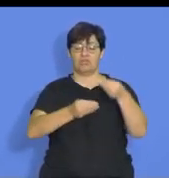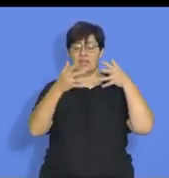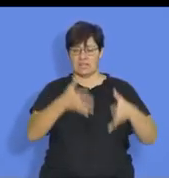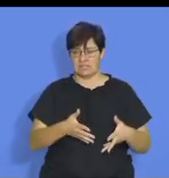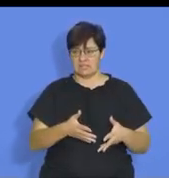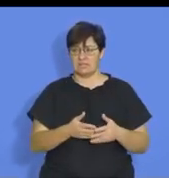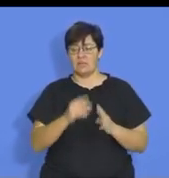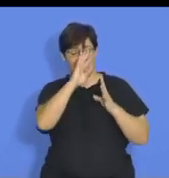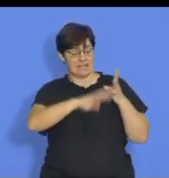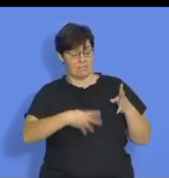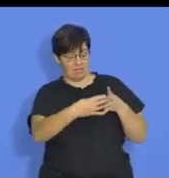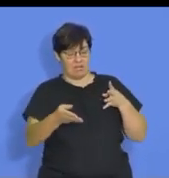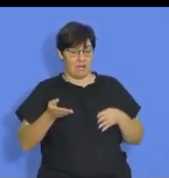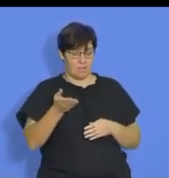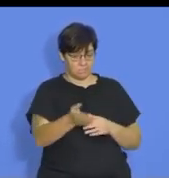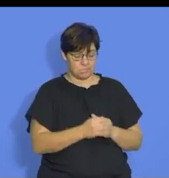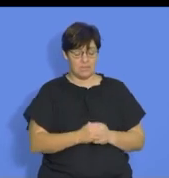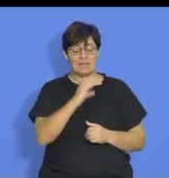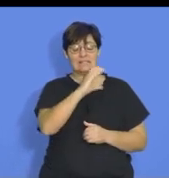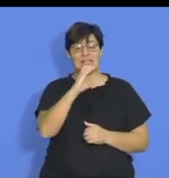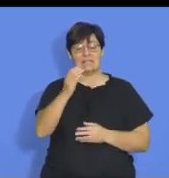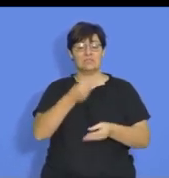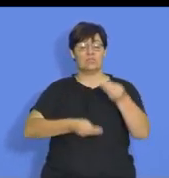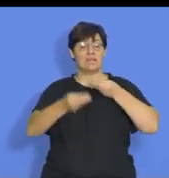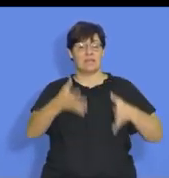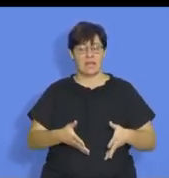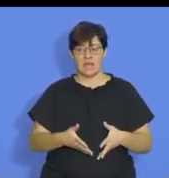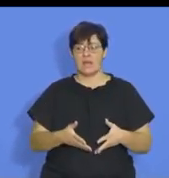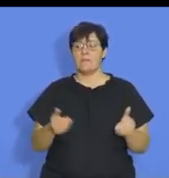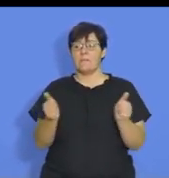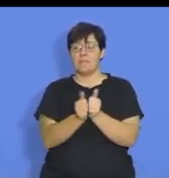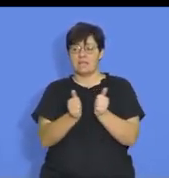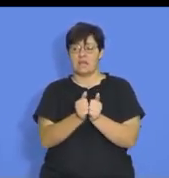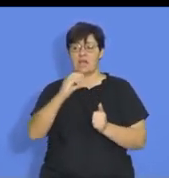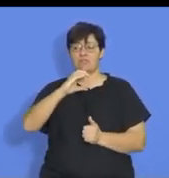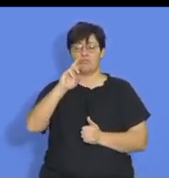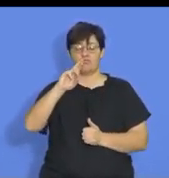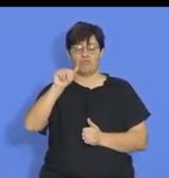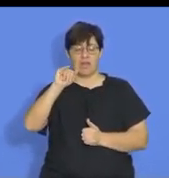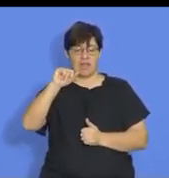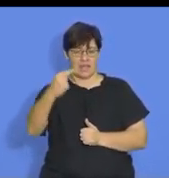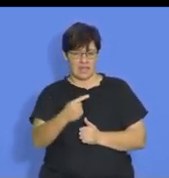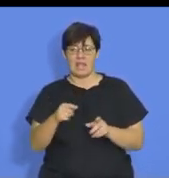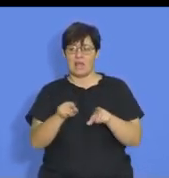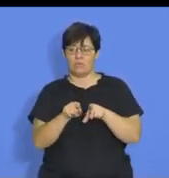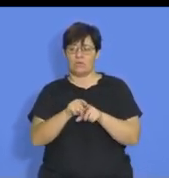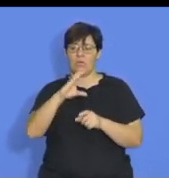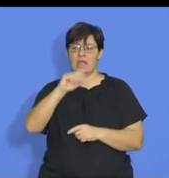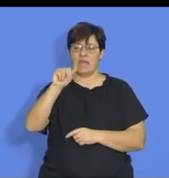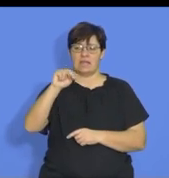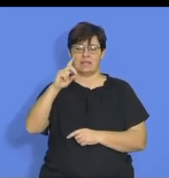in the table provided. CC Traders is owned by partners Craig and